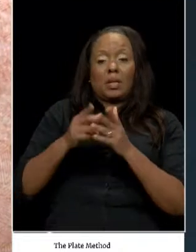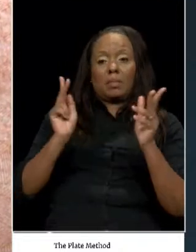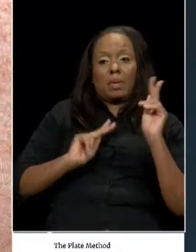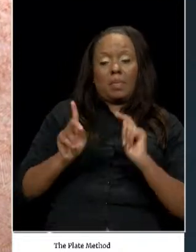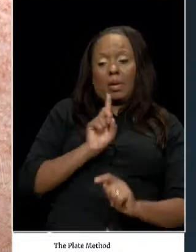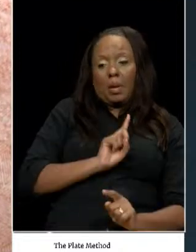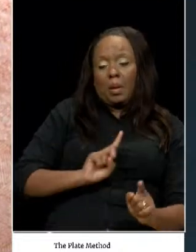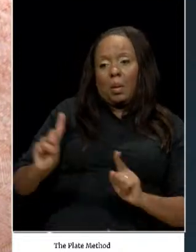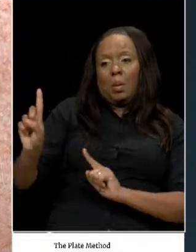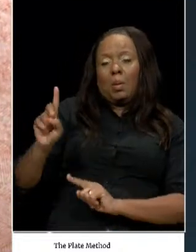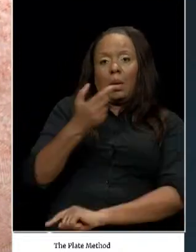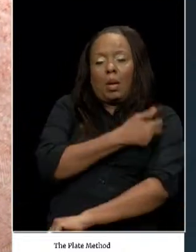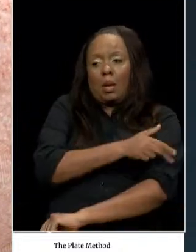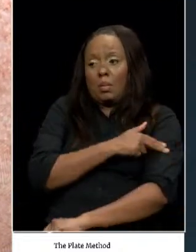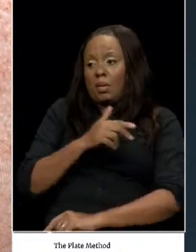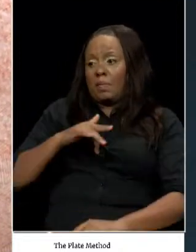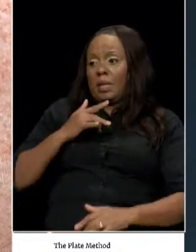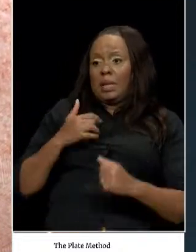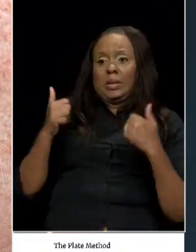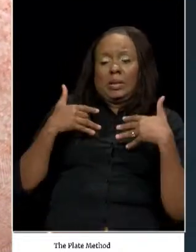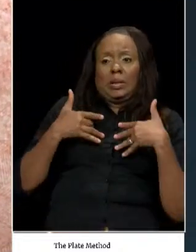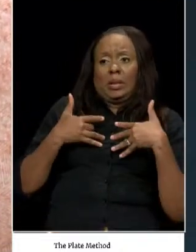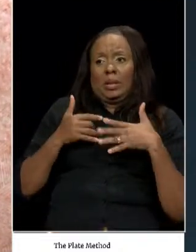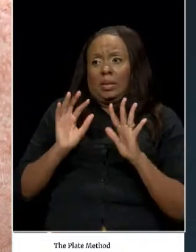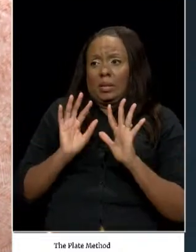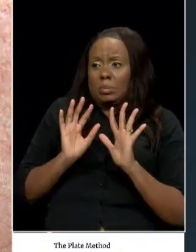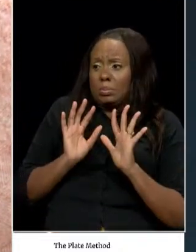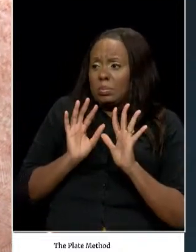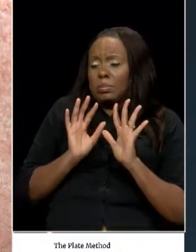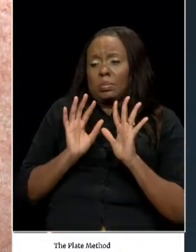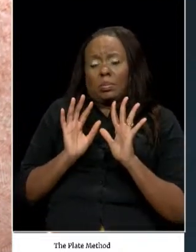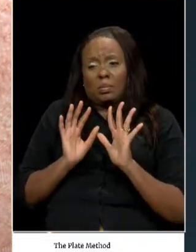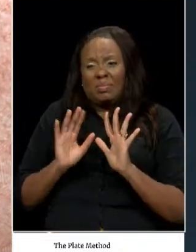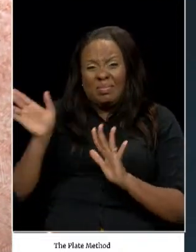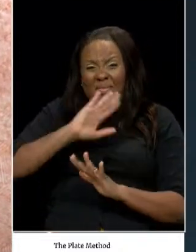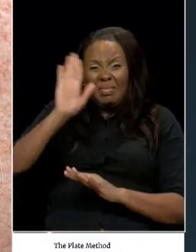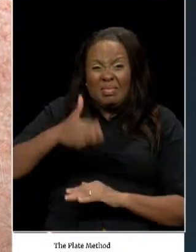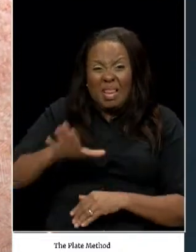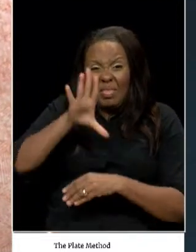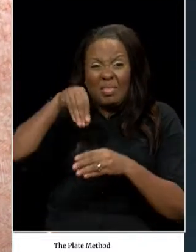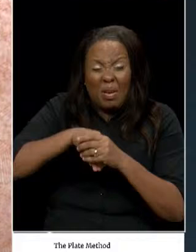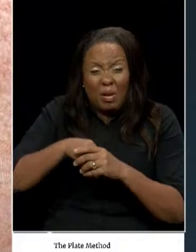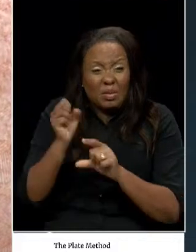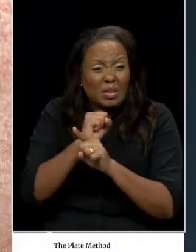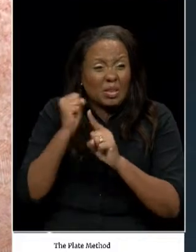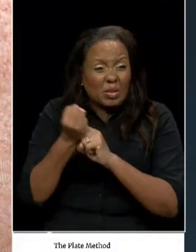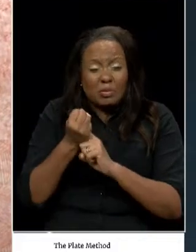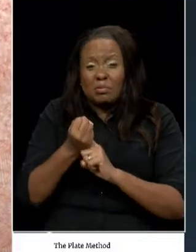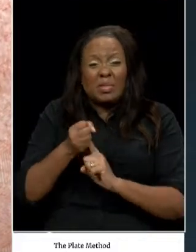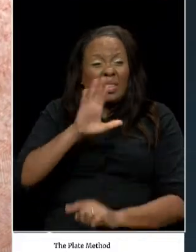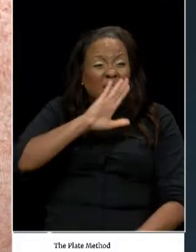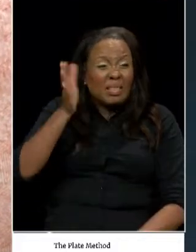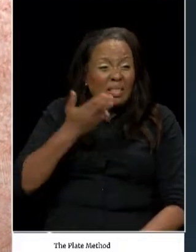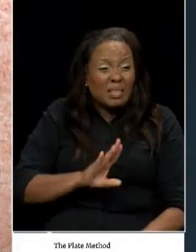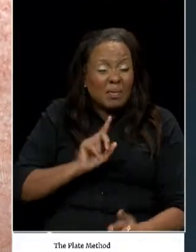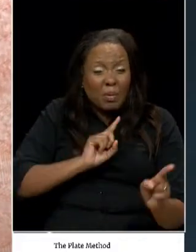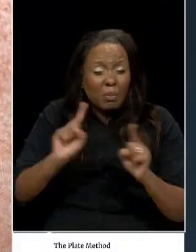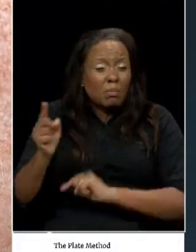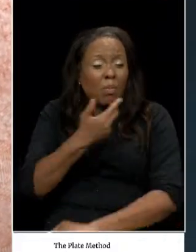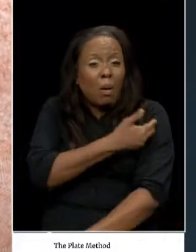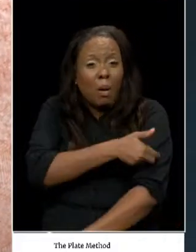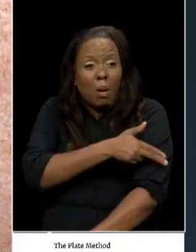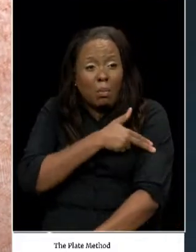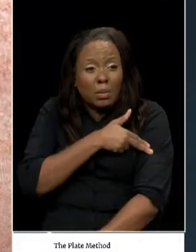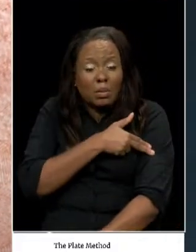how Mr. Ben felt. This is a position and a situation that he was never in before, quite concerned of what the possibilities would